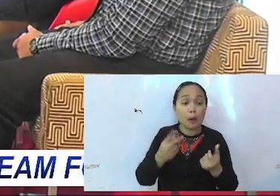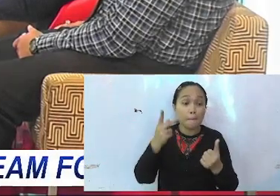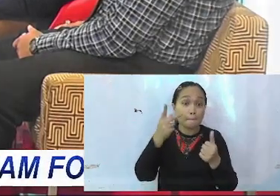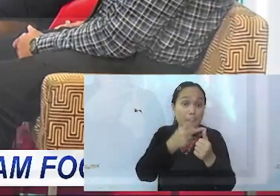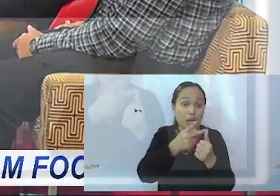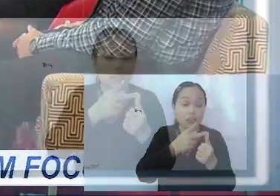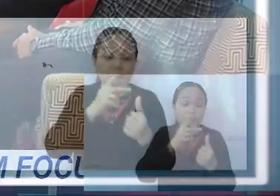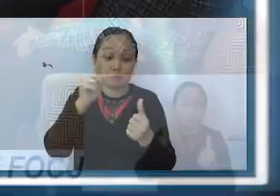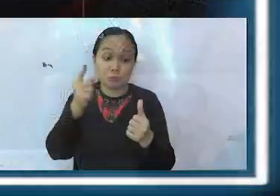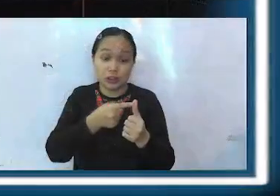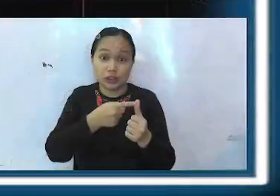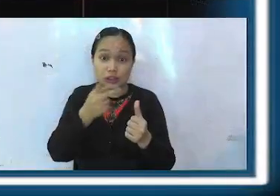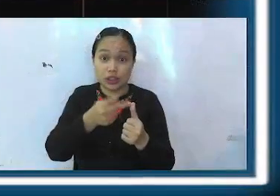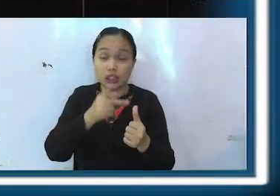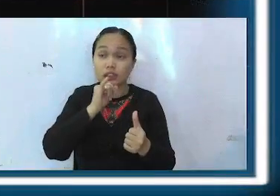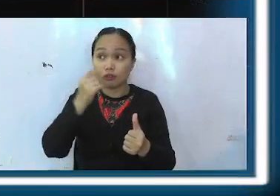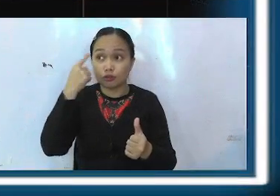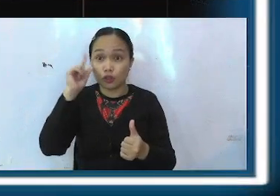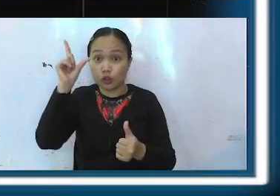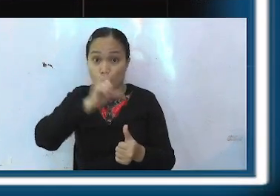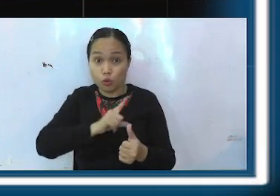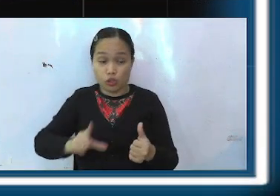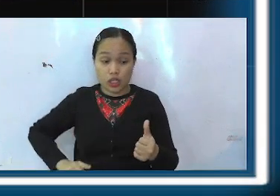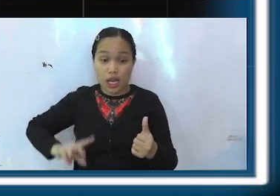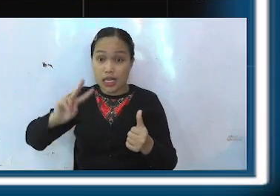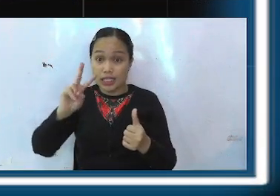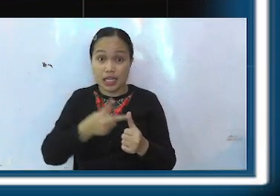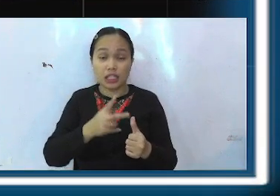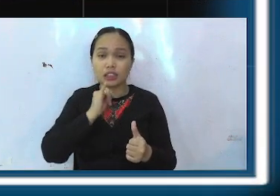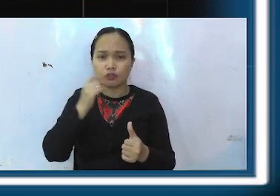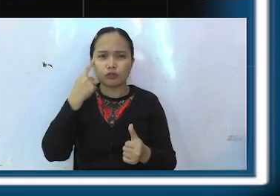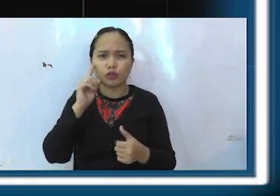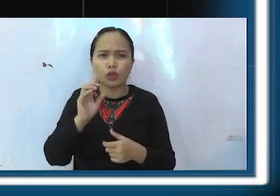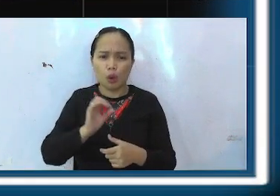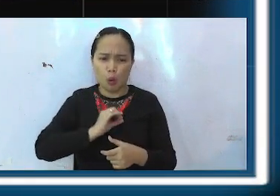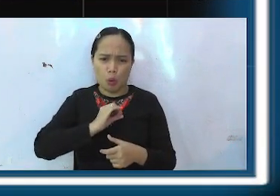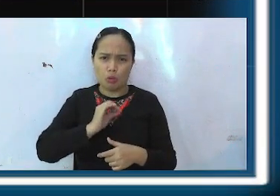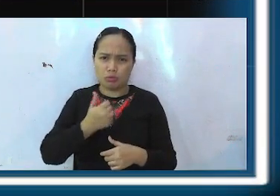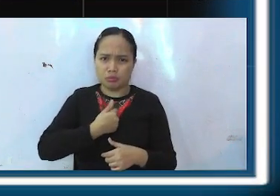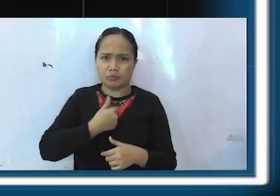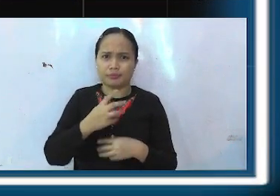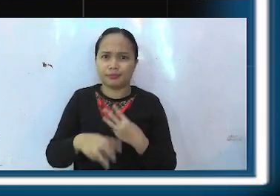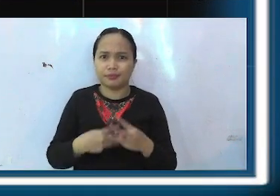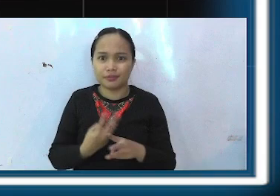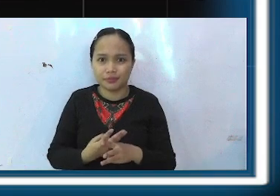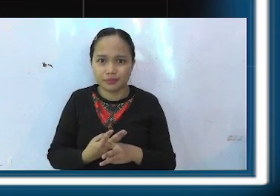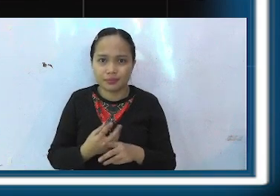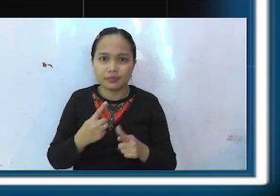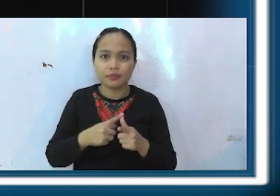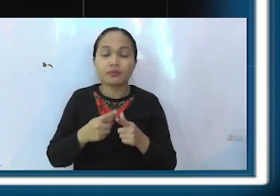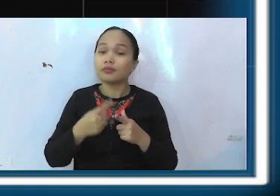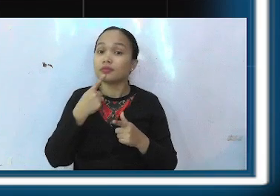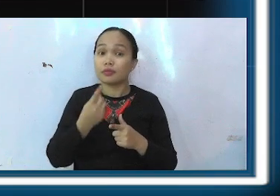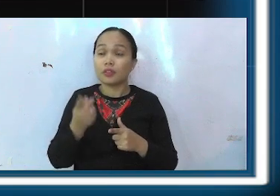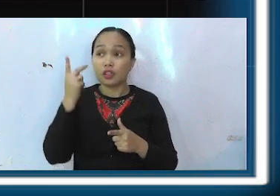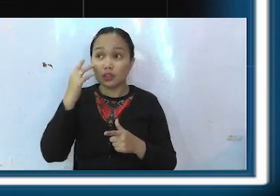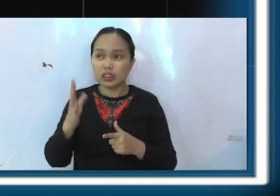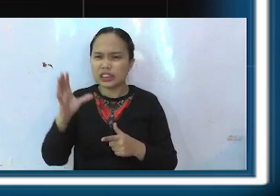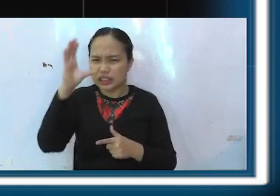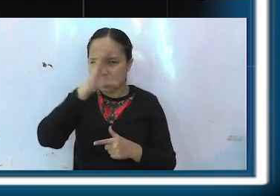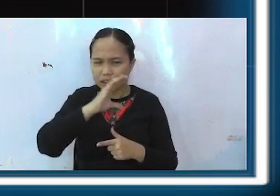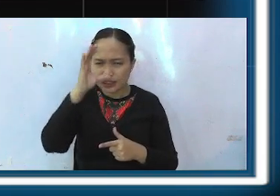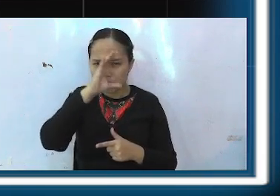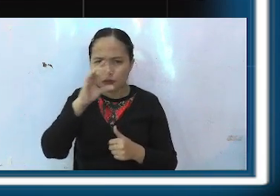the Lord. Secondary is for the world. It's for themselves. That's yes. it. That's why Pastor Hill mentioned here, seek ye first the kingdom of God. That's